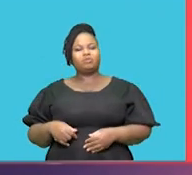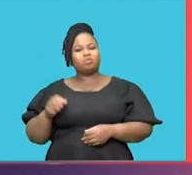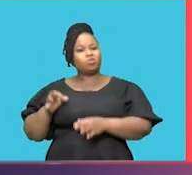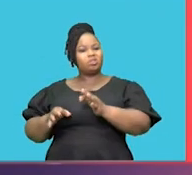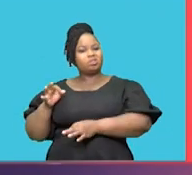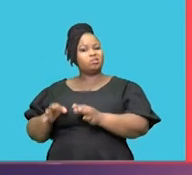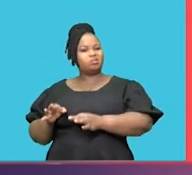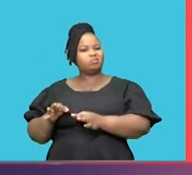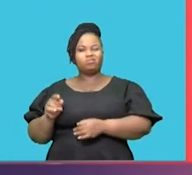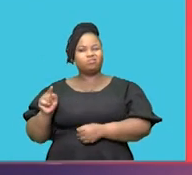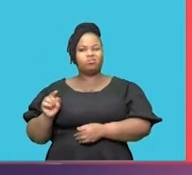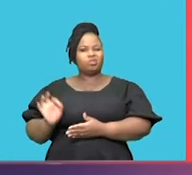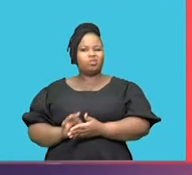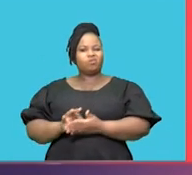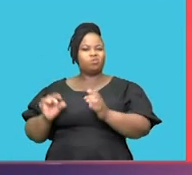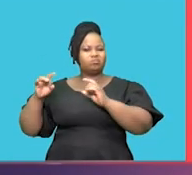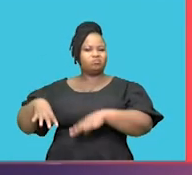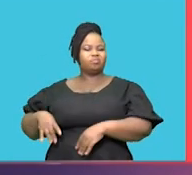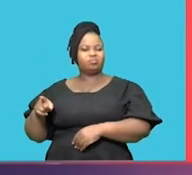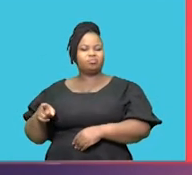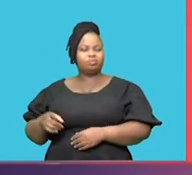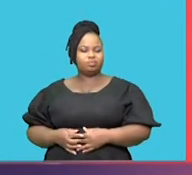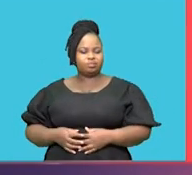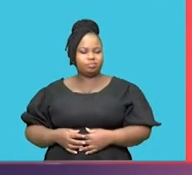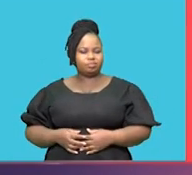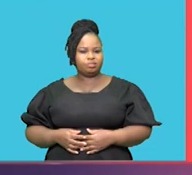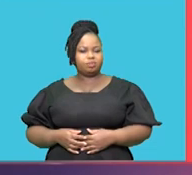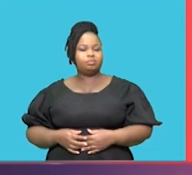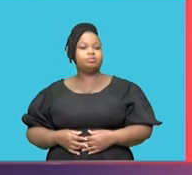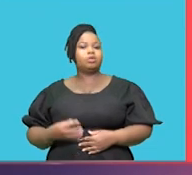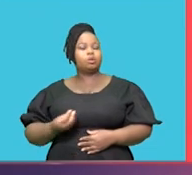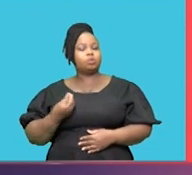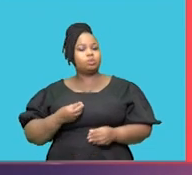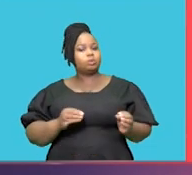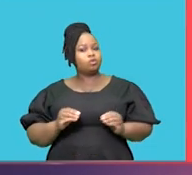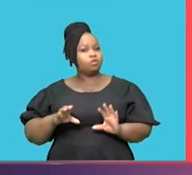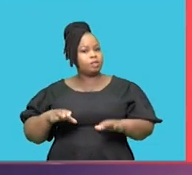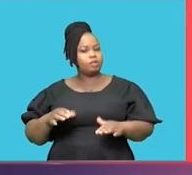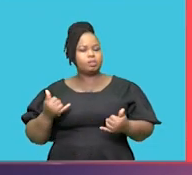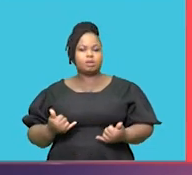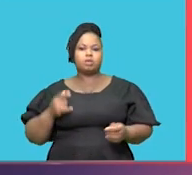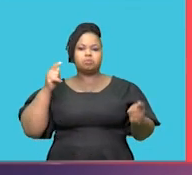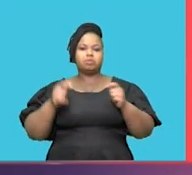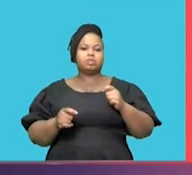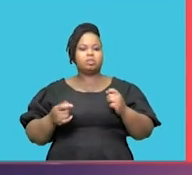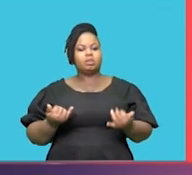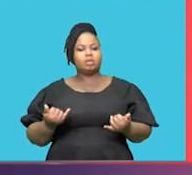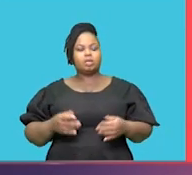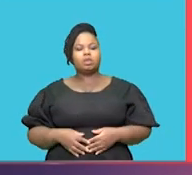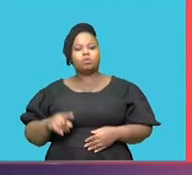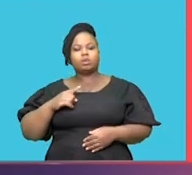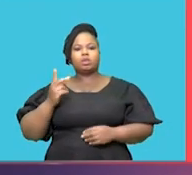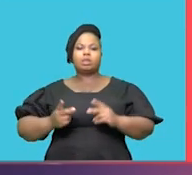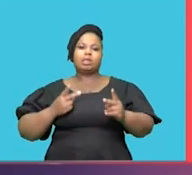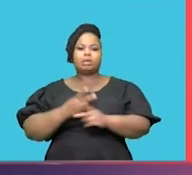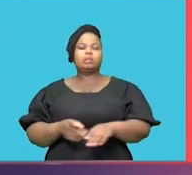politics and not vote in successive elections. The youth movement has been turned into a lapdog sent to repeat